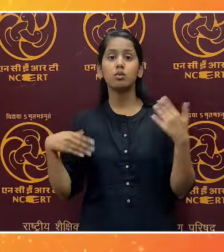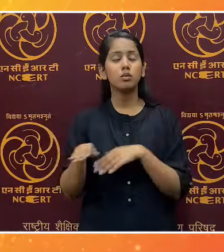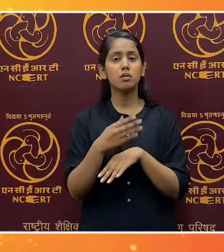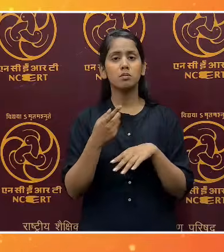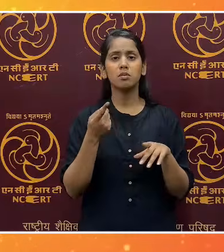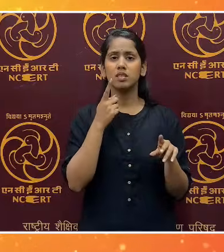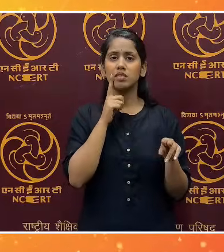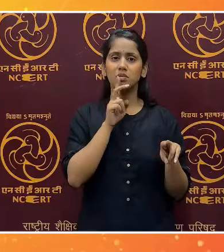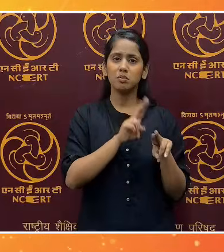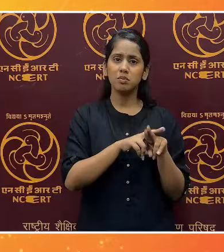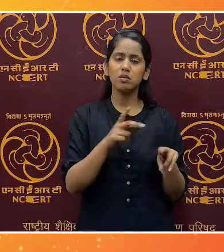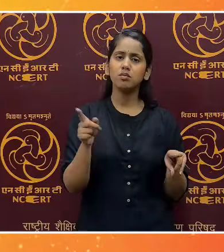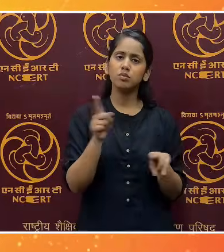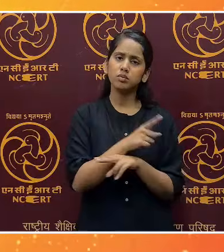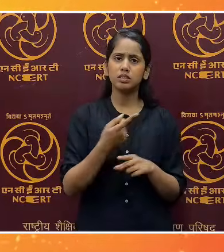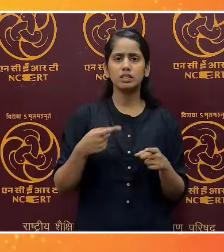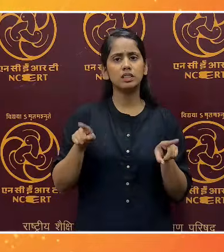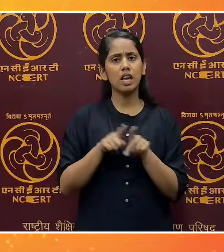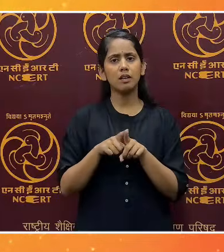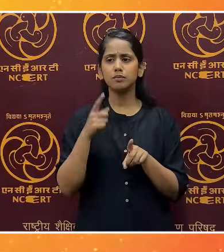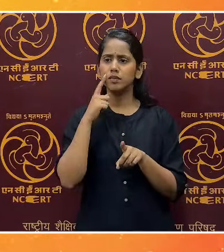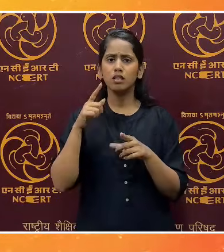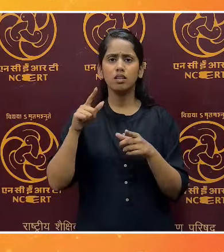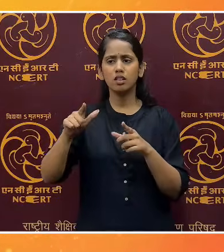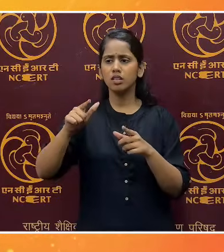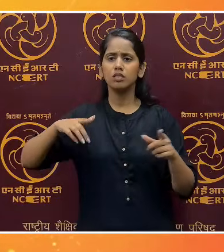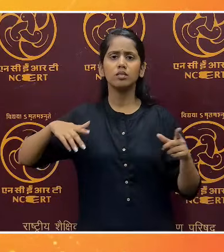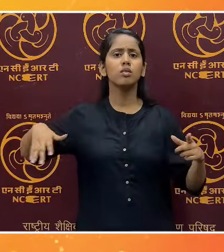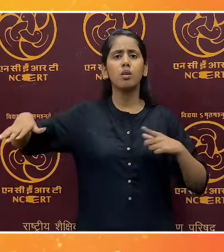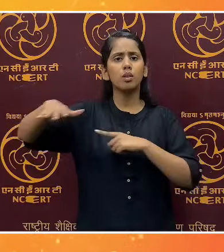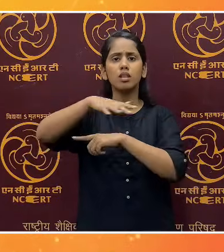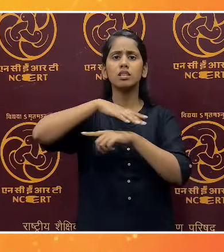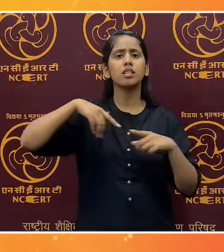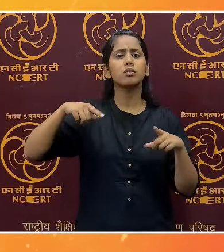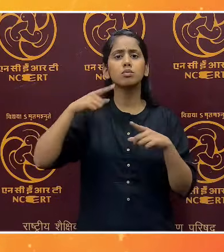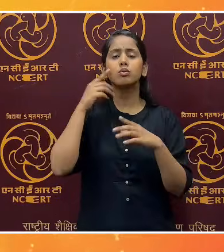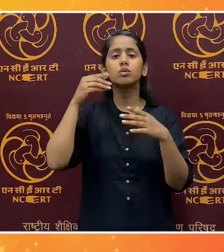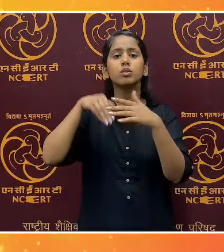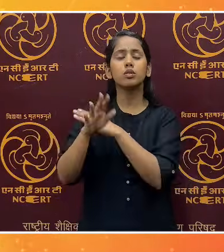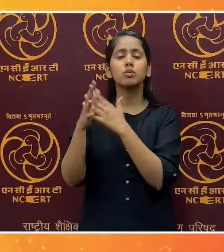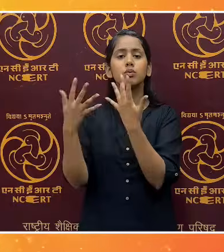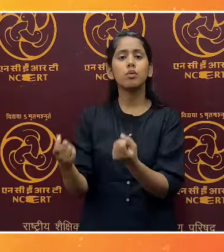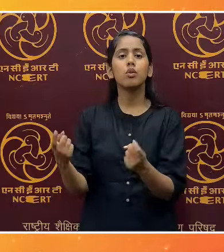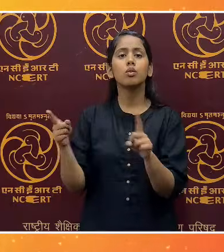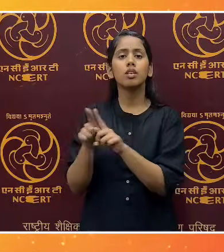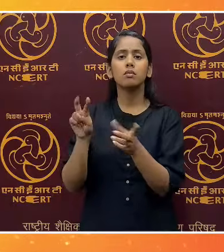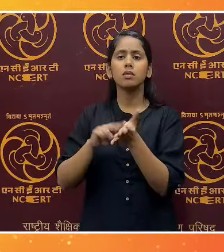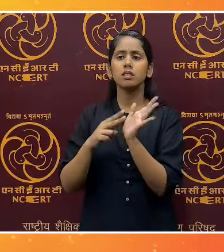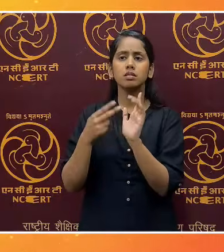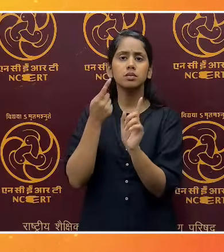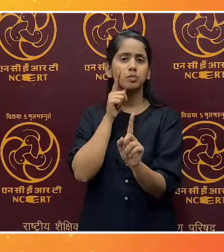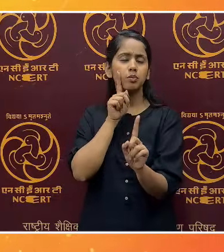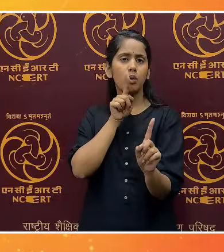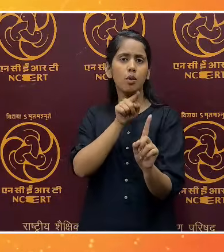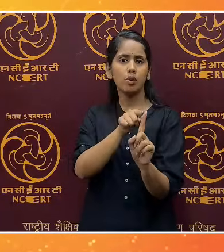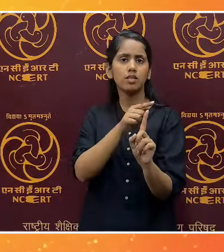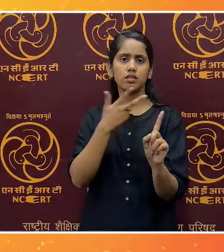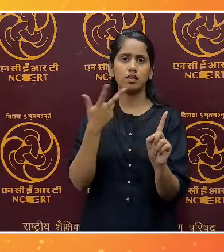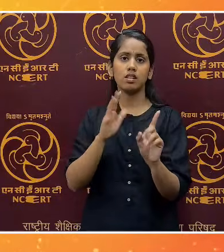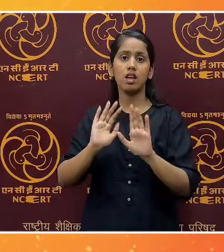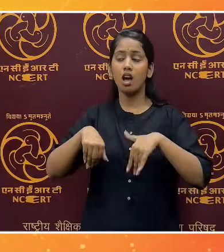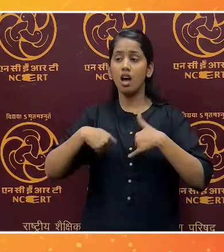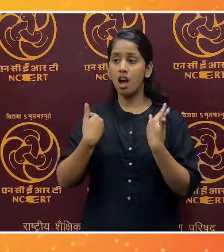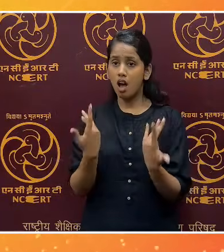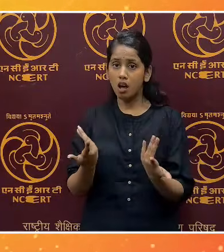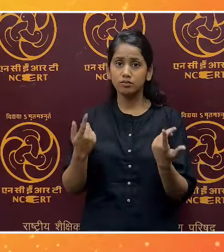also take into consideration their local context and what their requirement is. So I think that is also the main criteria while choosing how to